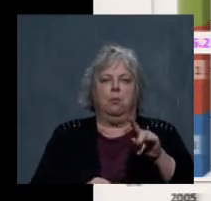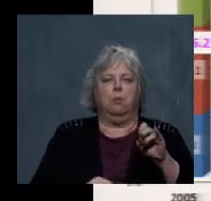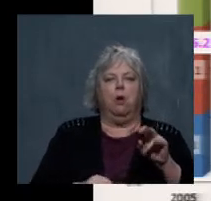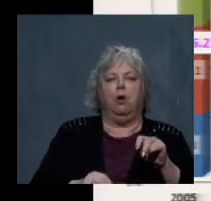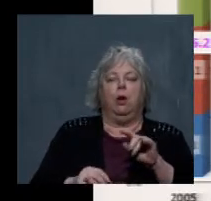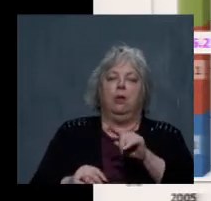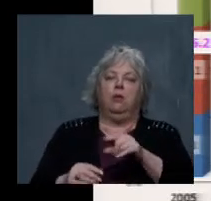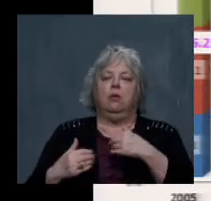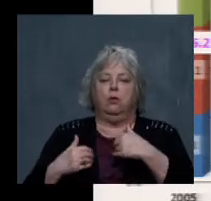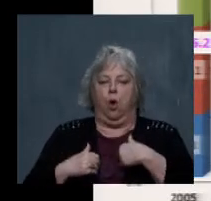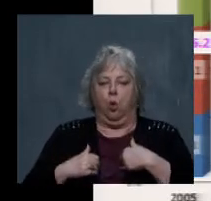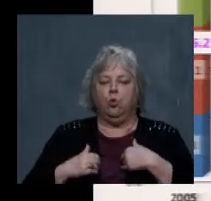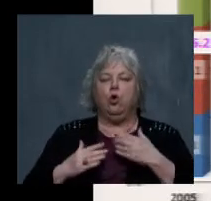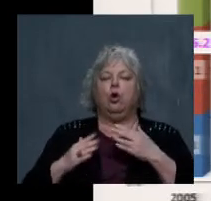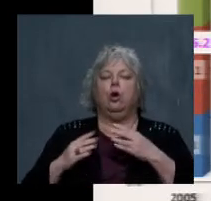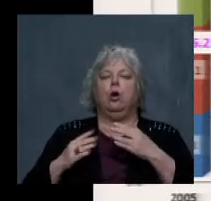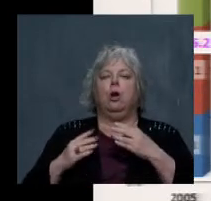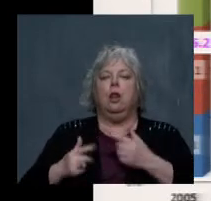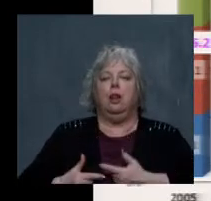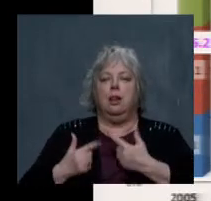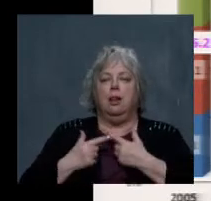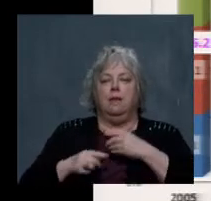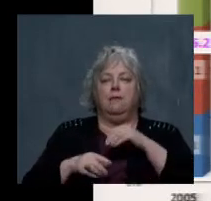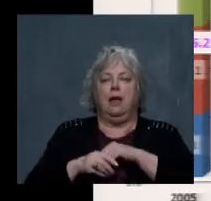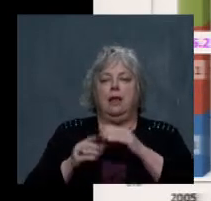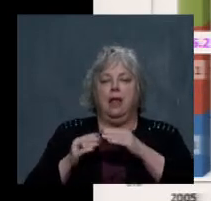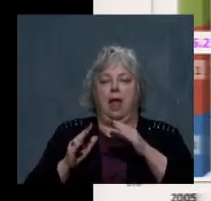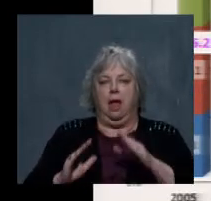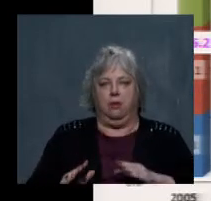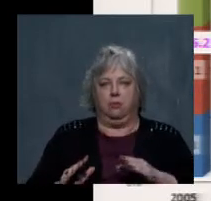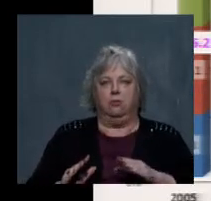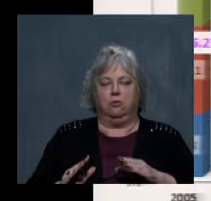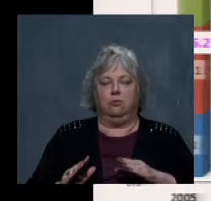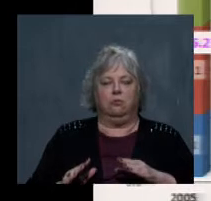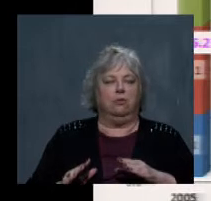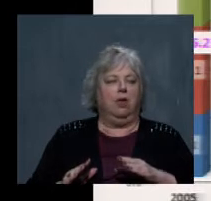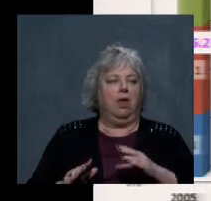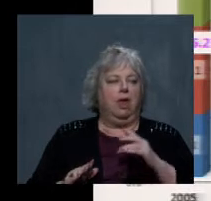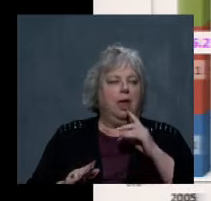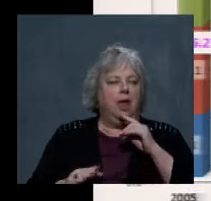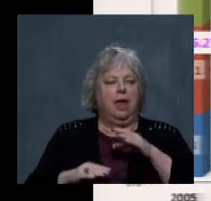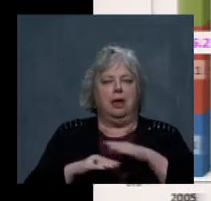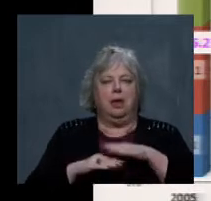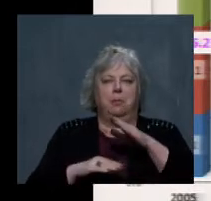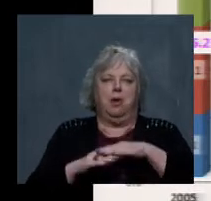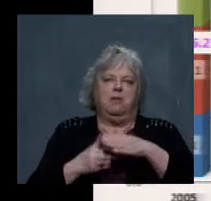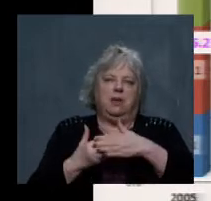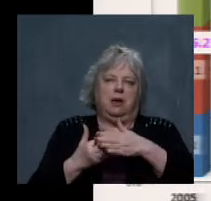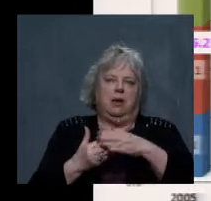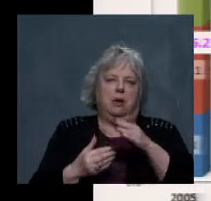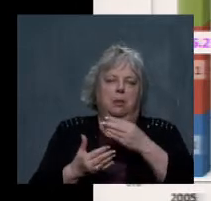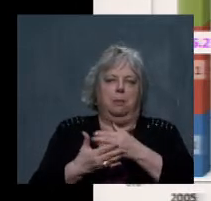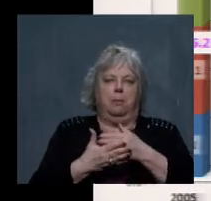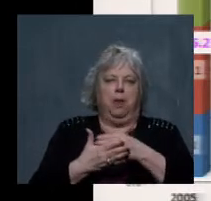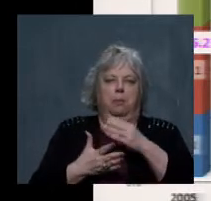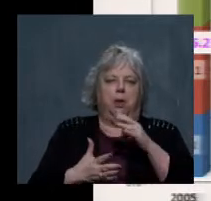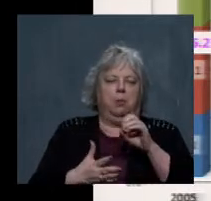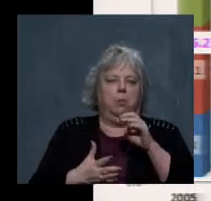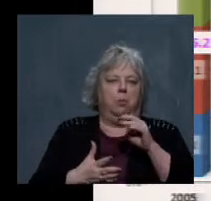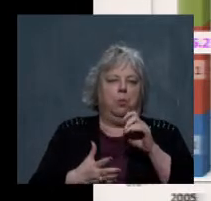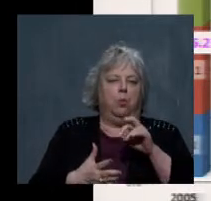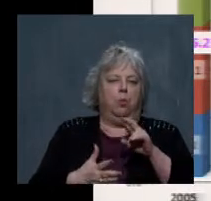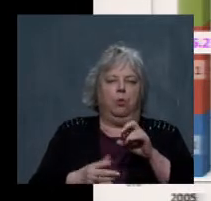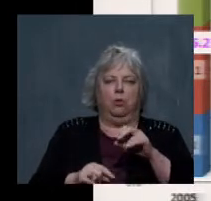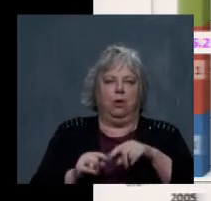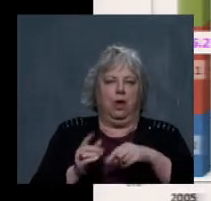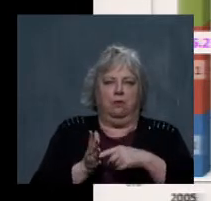housing. And even the above millennials, near baby boomers, are being squeezed out of the